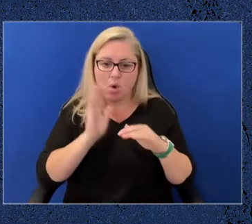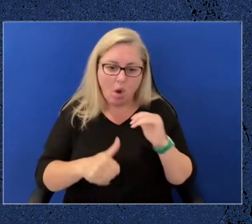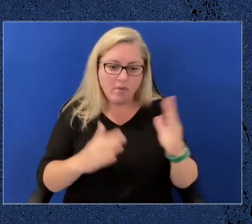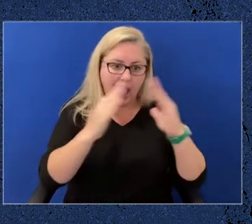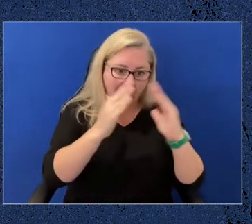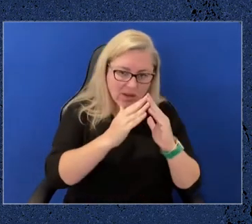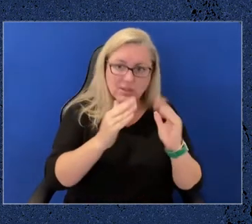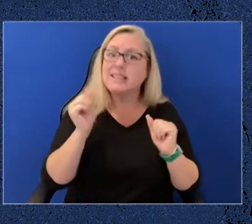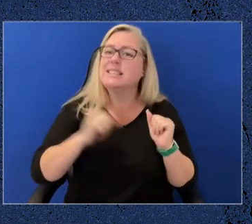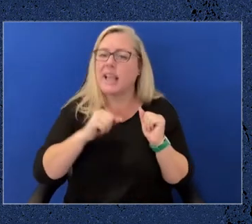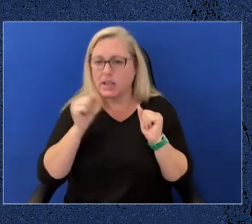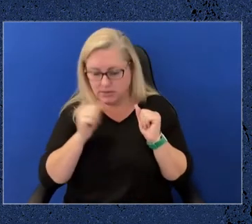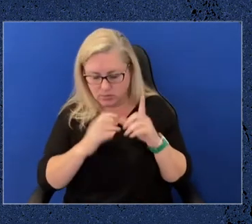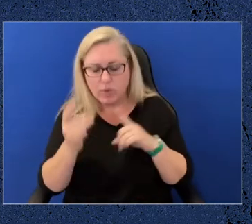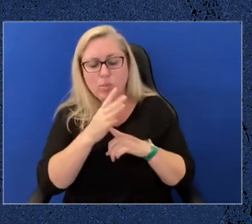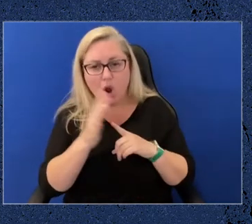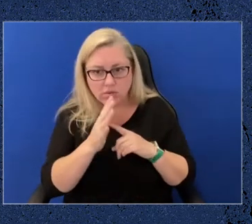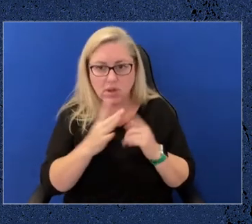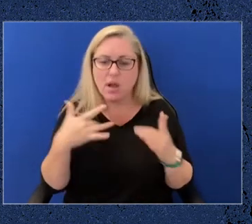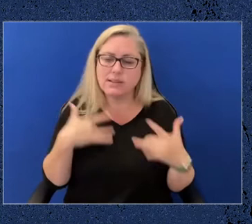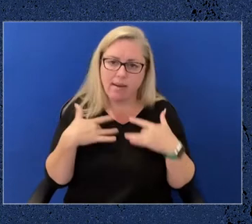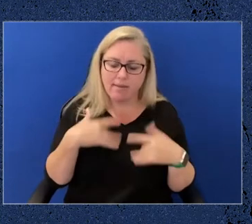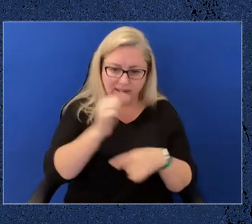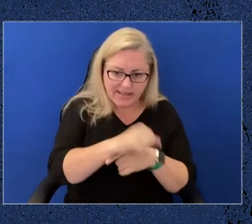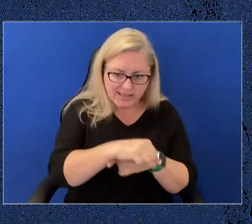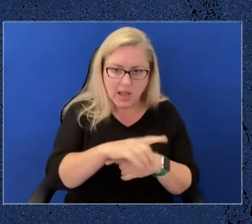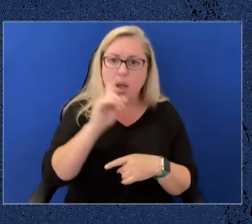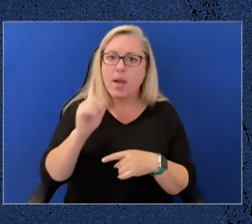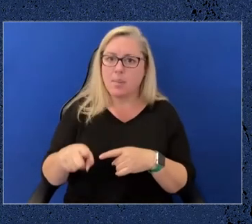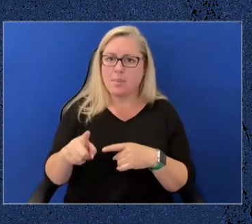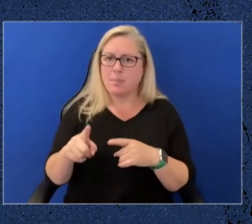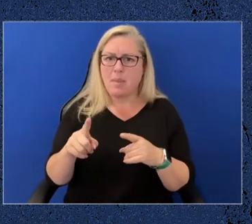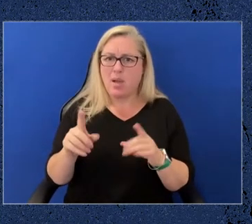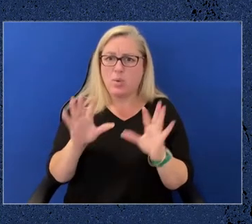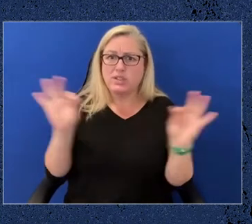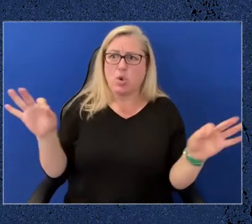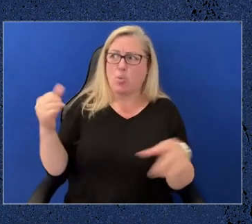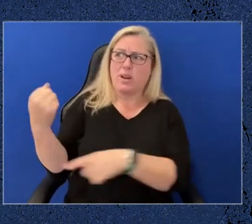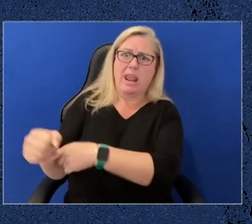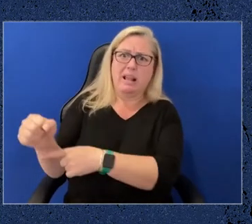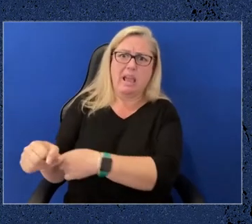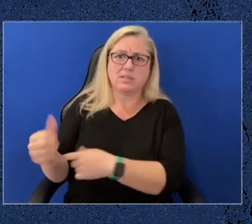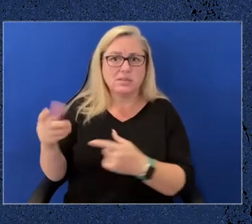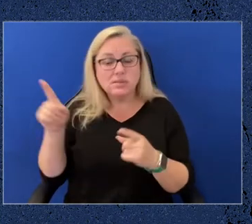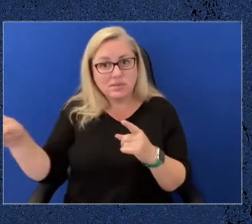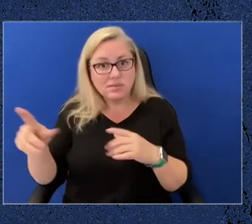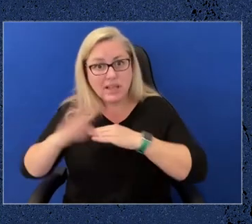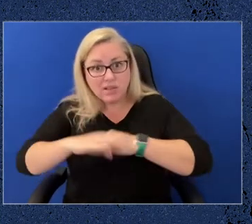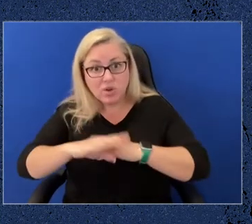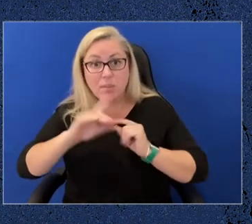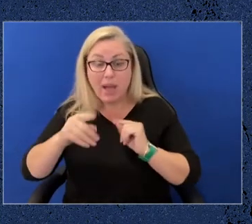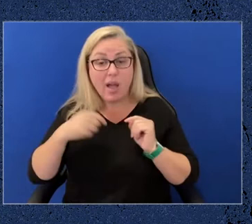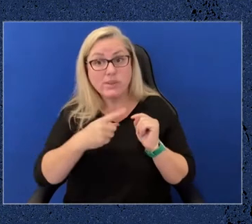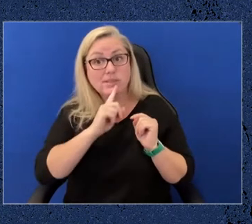to prioritise life and property and these sorts of things. Then we just neglect the rest of country. And what the work is revealing is that no matter where you